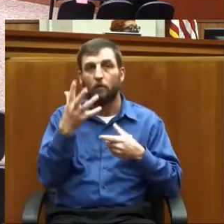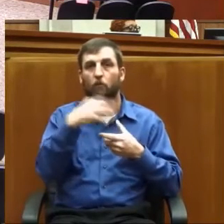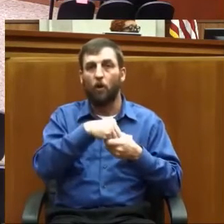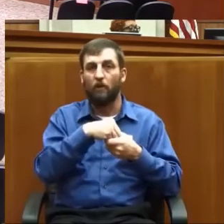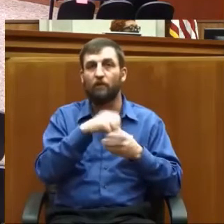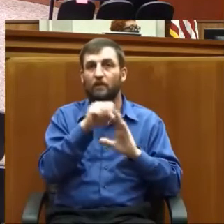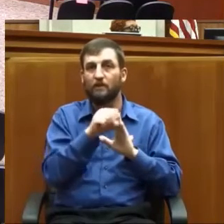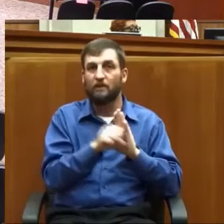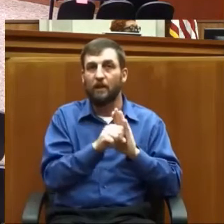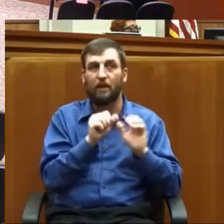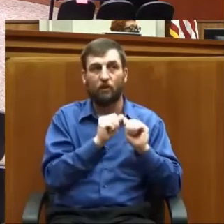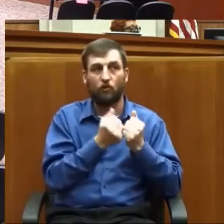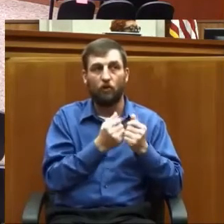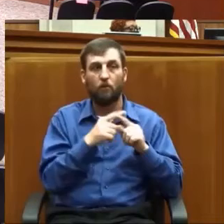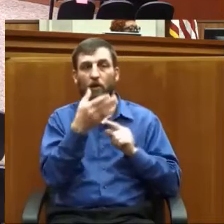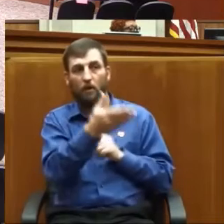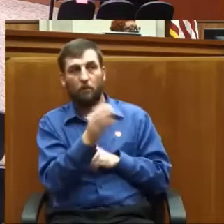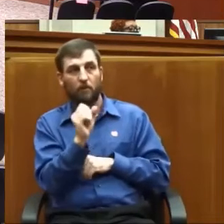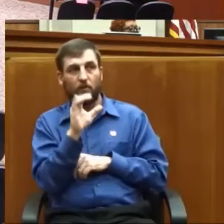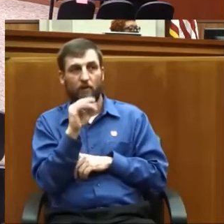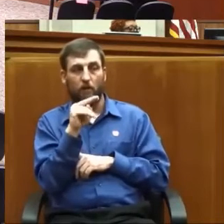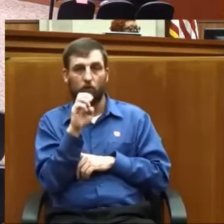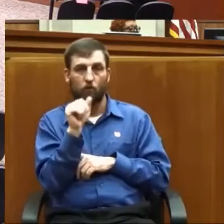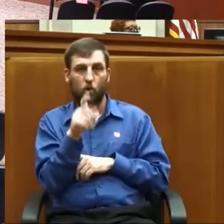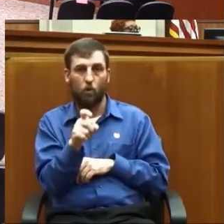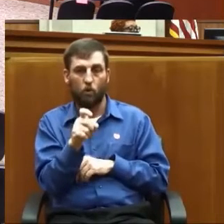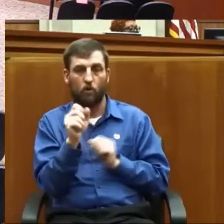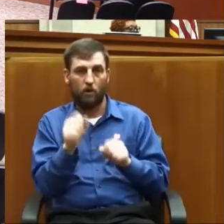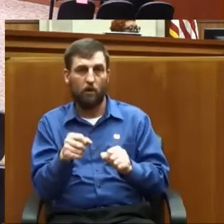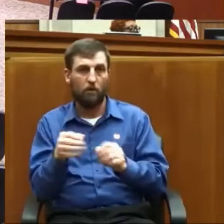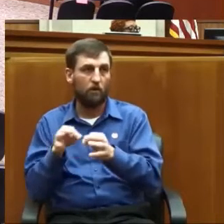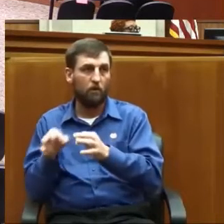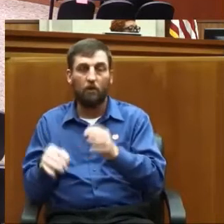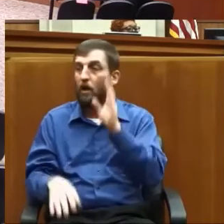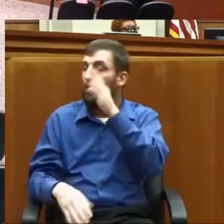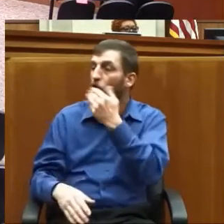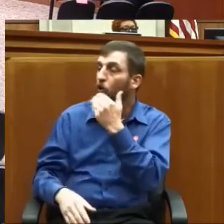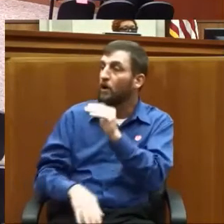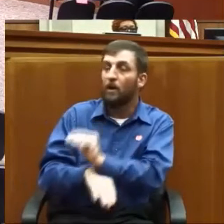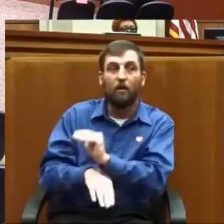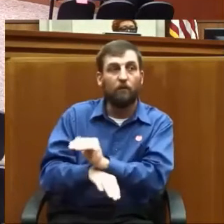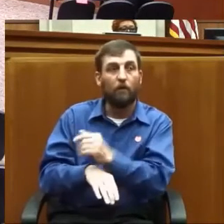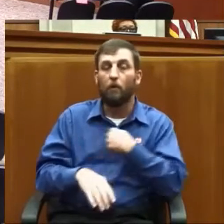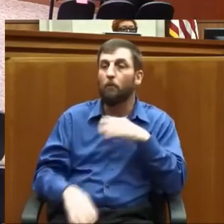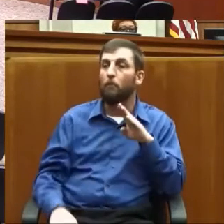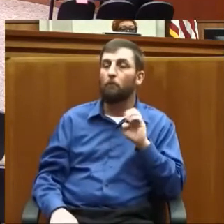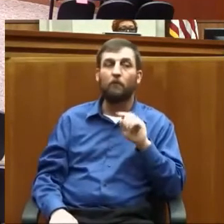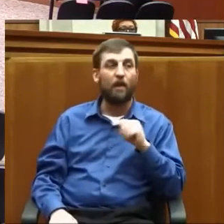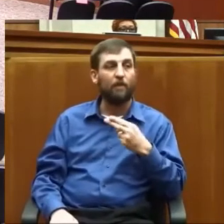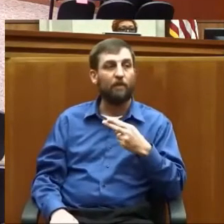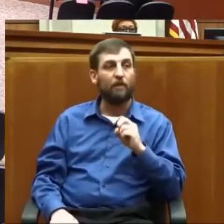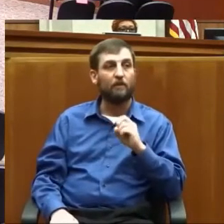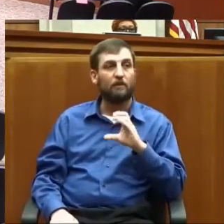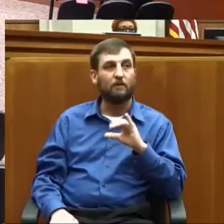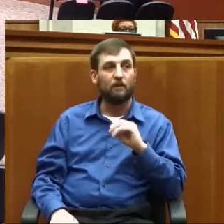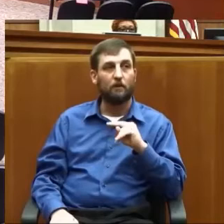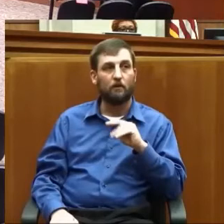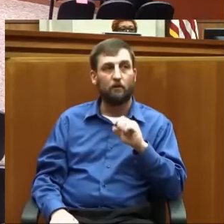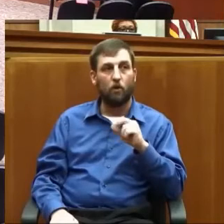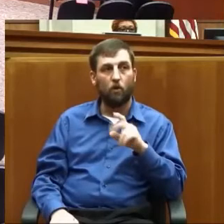agencies. But Ms. C&O is here. She can certainly go into that. Good afternoon, Beth, C&O. Good